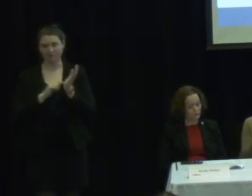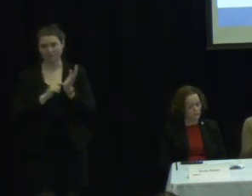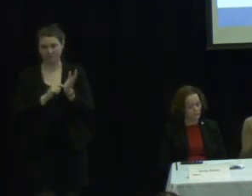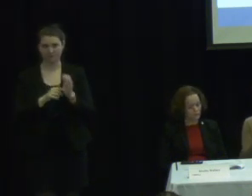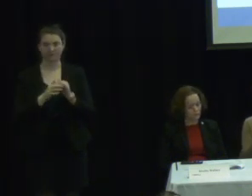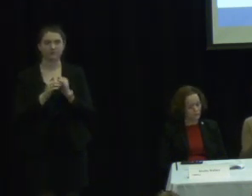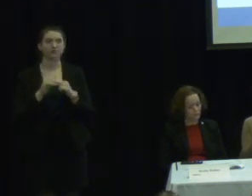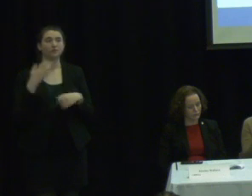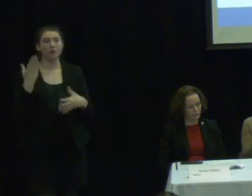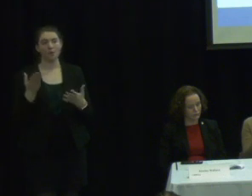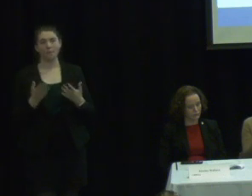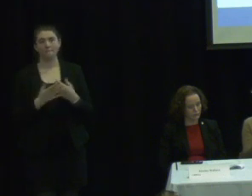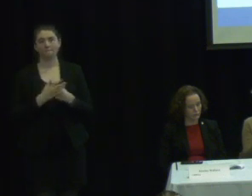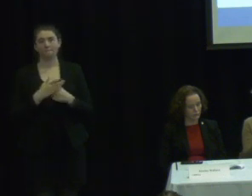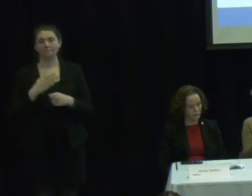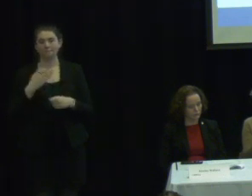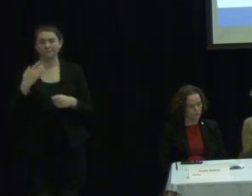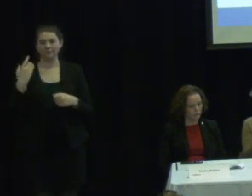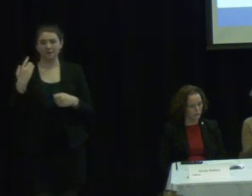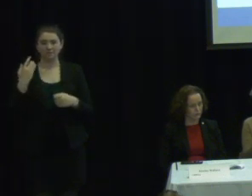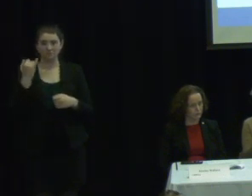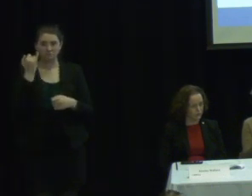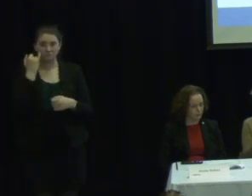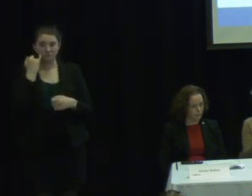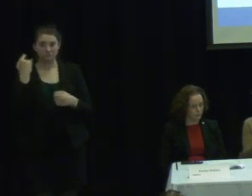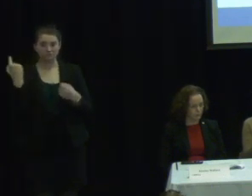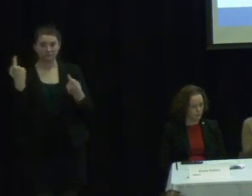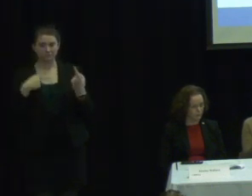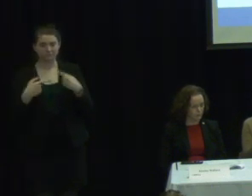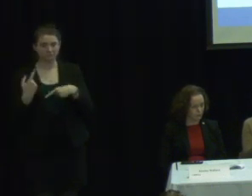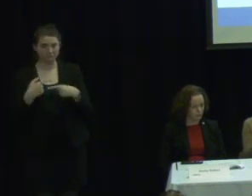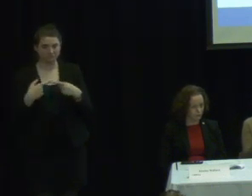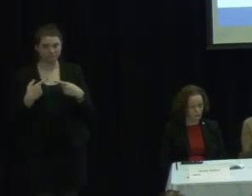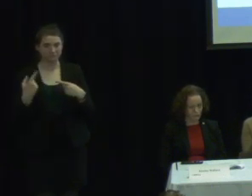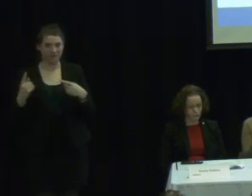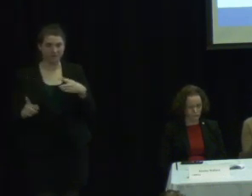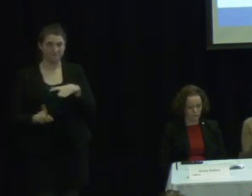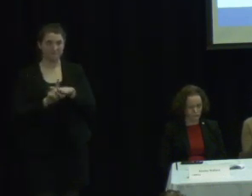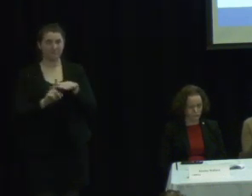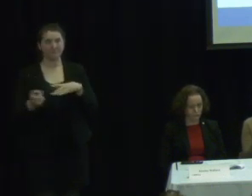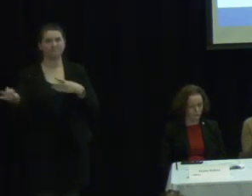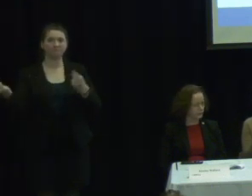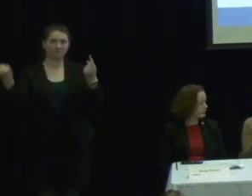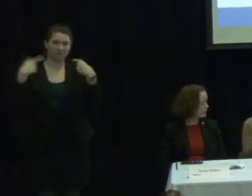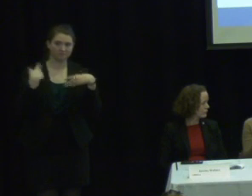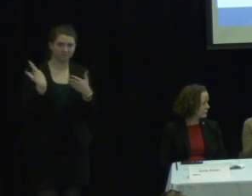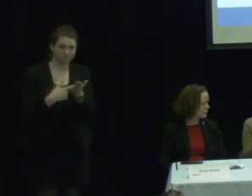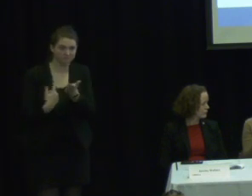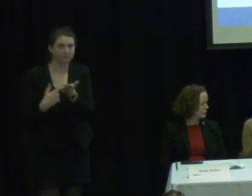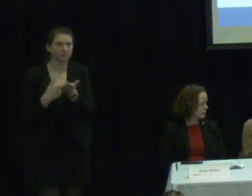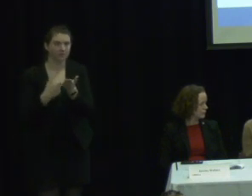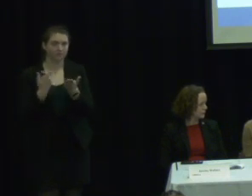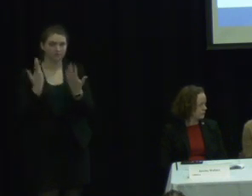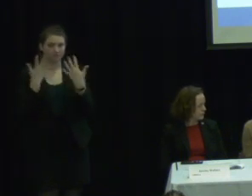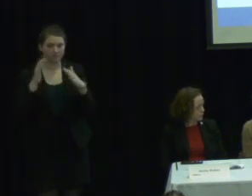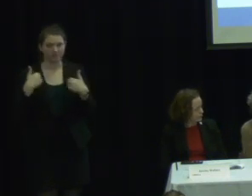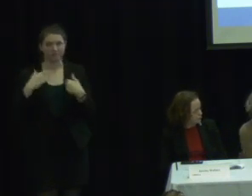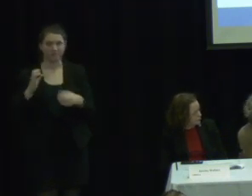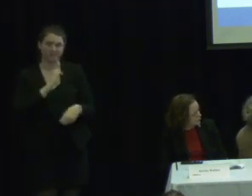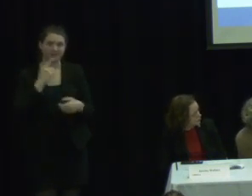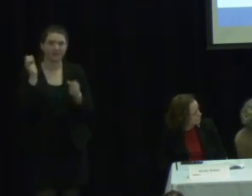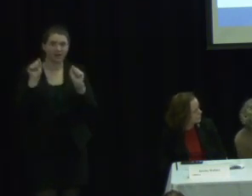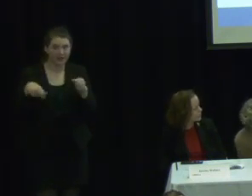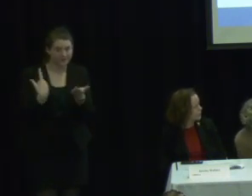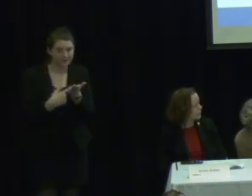So there's a deliberative body should a disagreement arise. But right now, nothing is planned for change with respect to the CMS